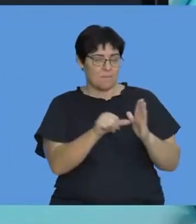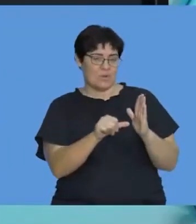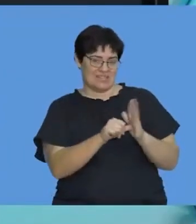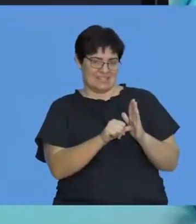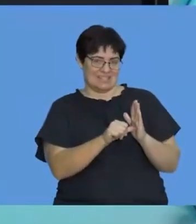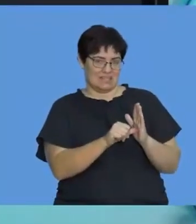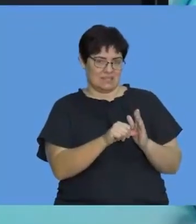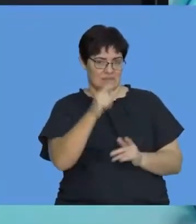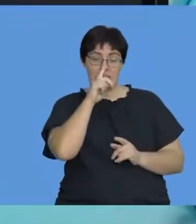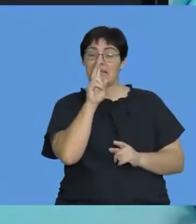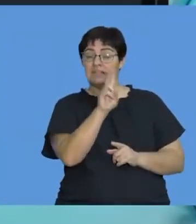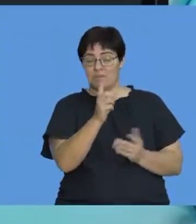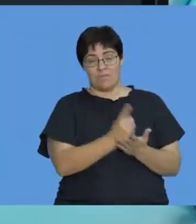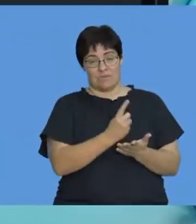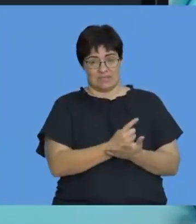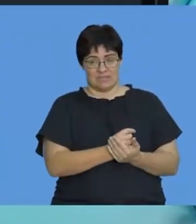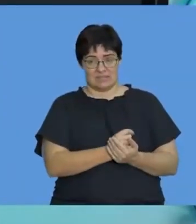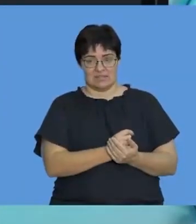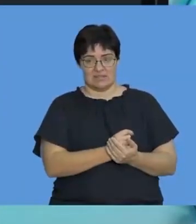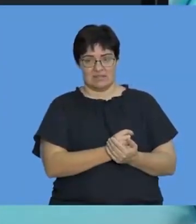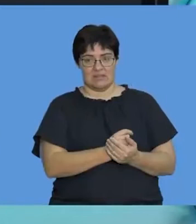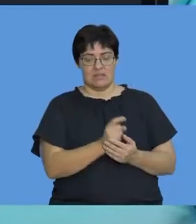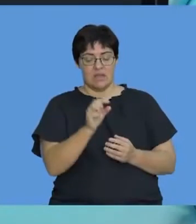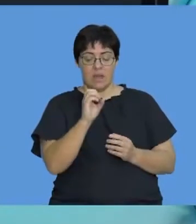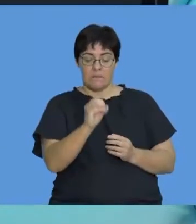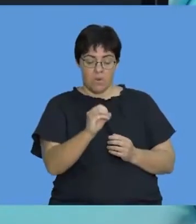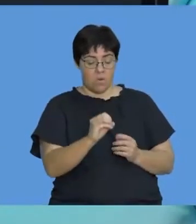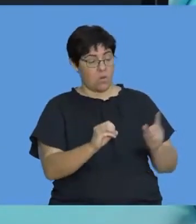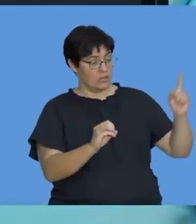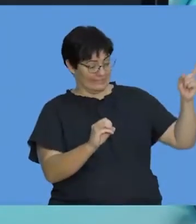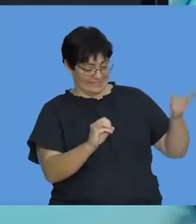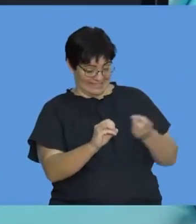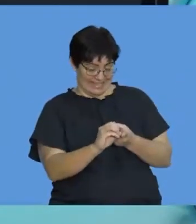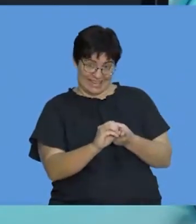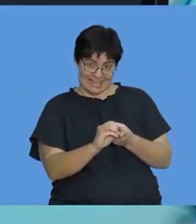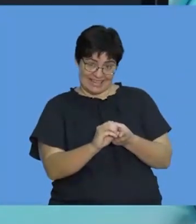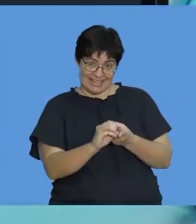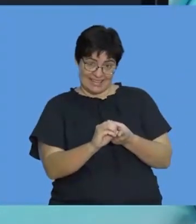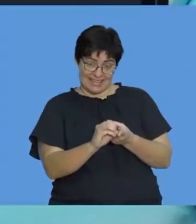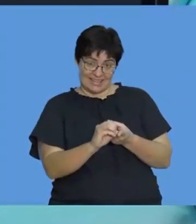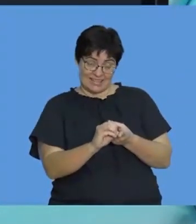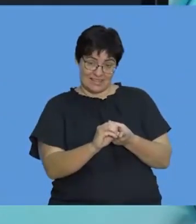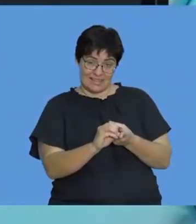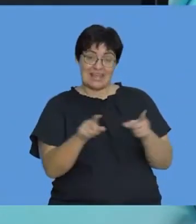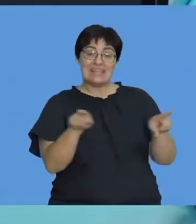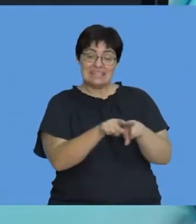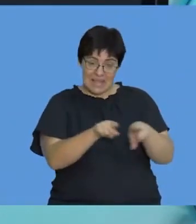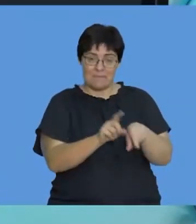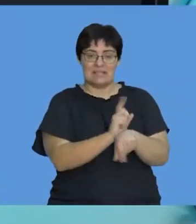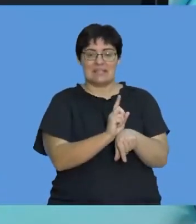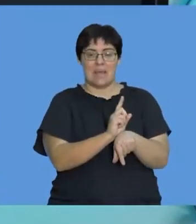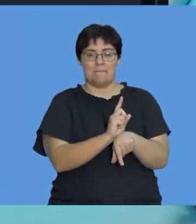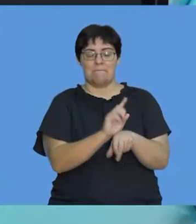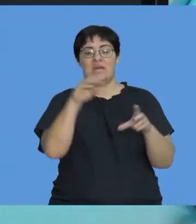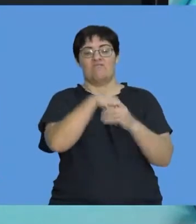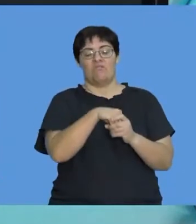is important because I see this all the time. The hockey stick and the hockey ball are in contact for the same